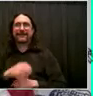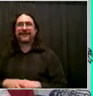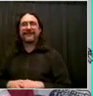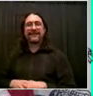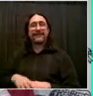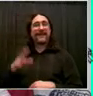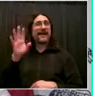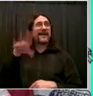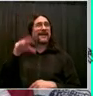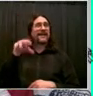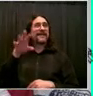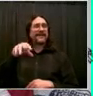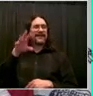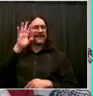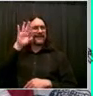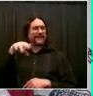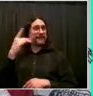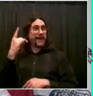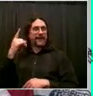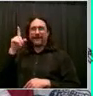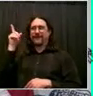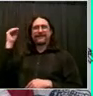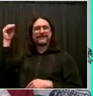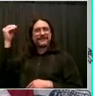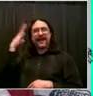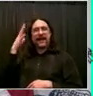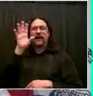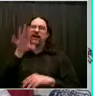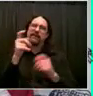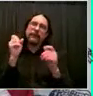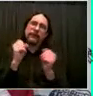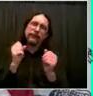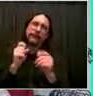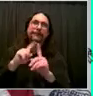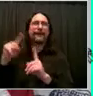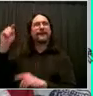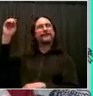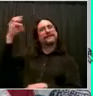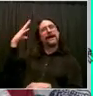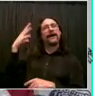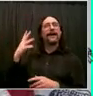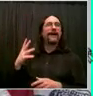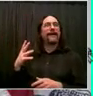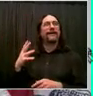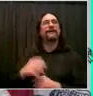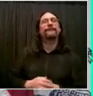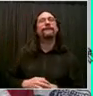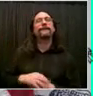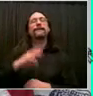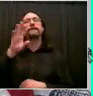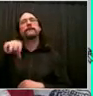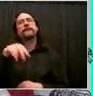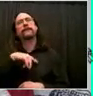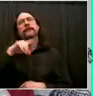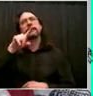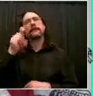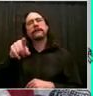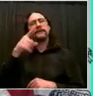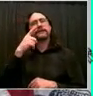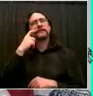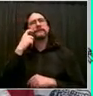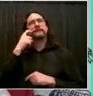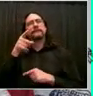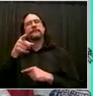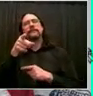to you is this. When was the last time you spoke to Governor Cuomo? I know that there's been a lot of important issues from